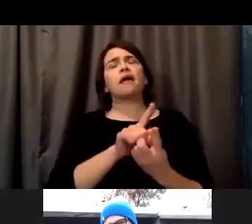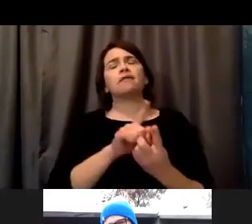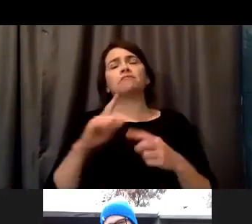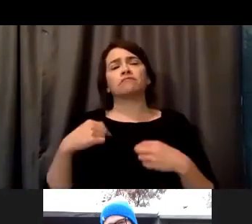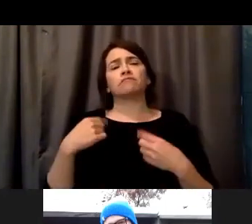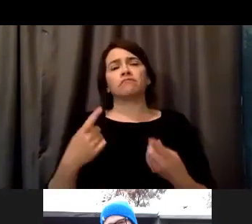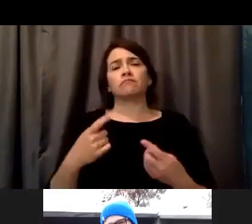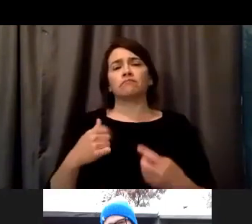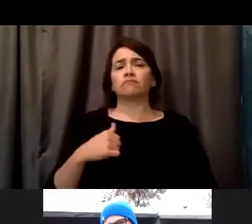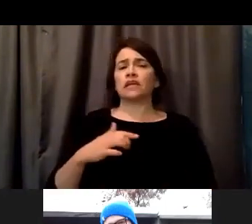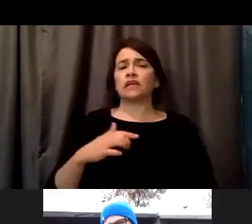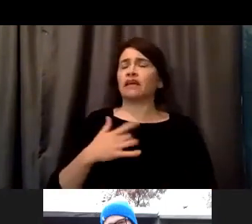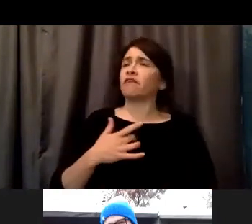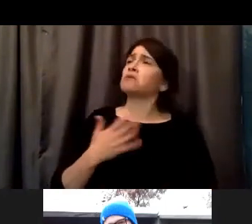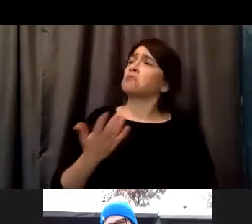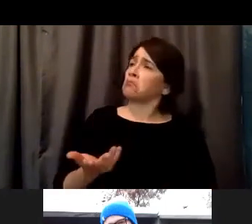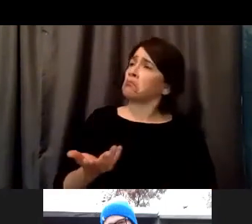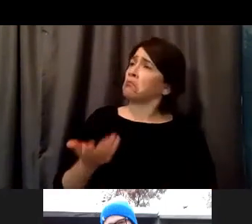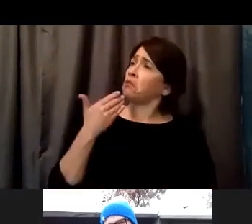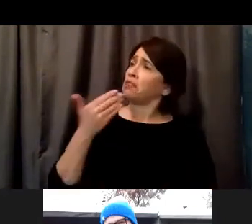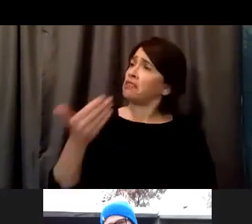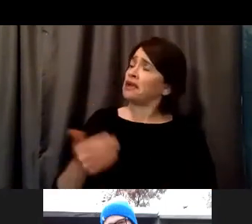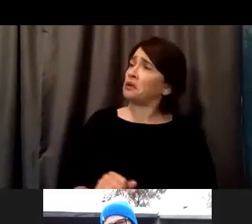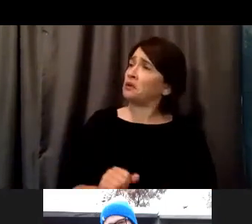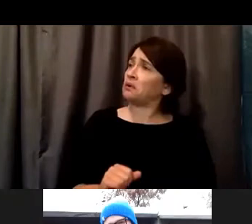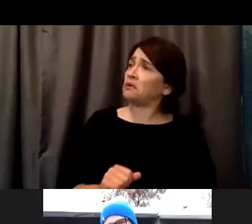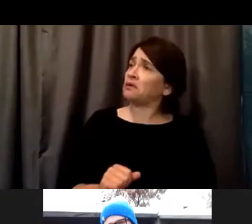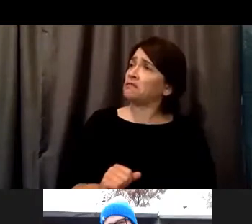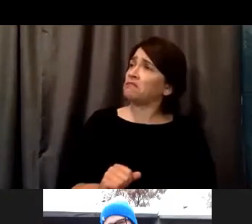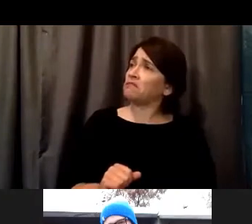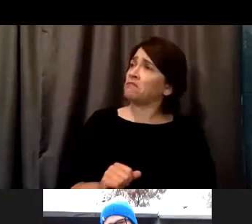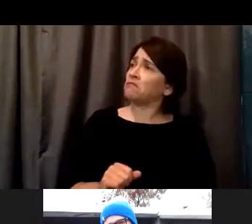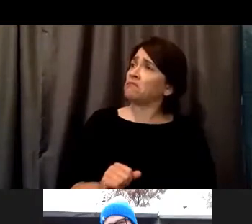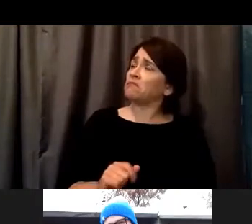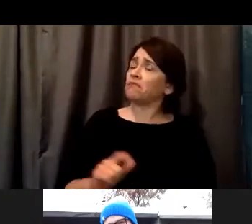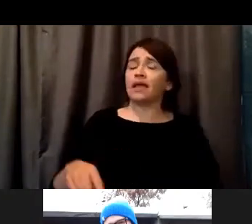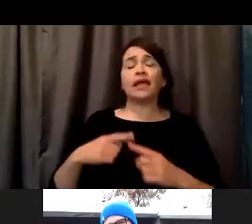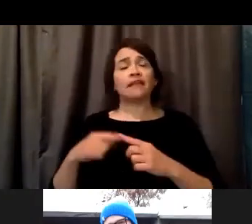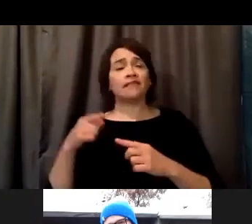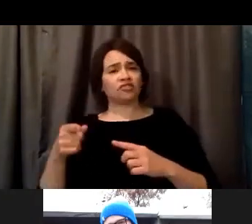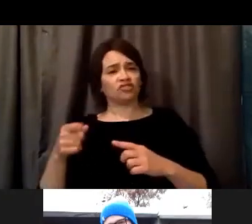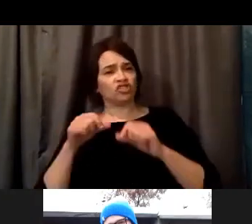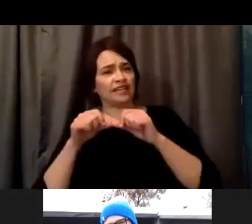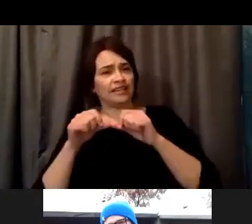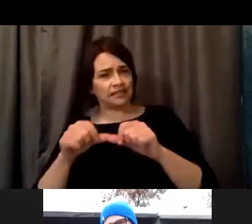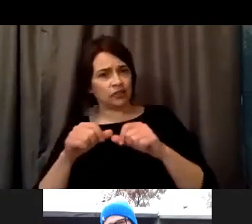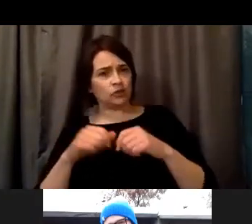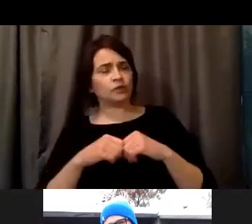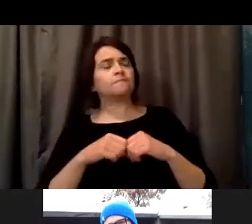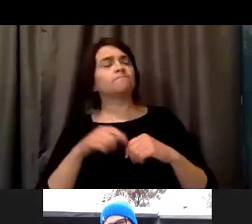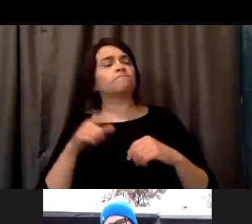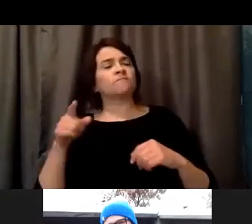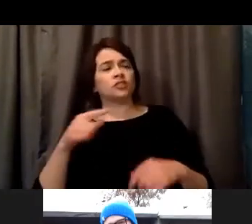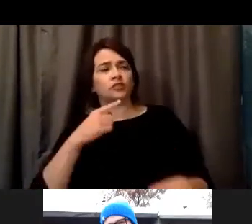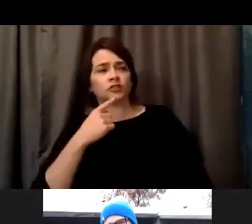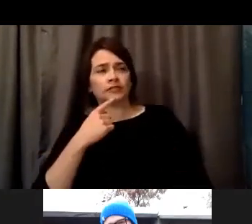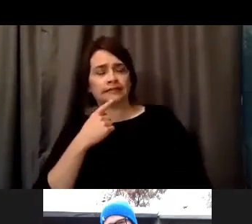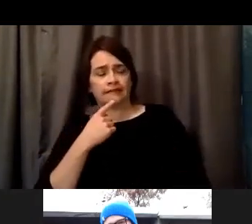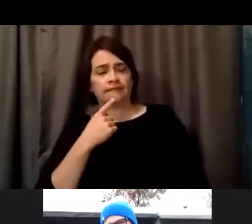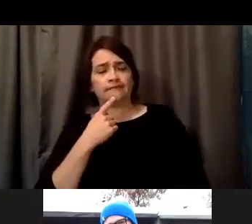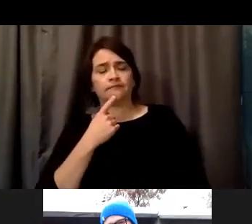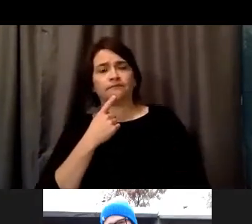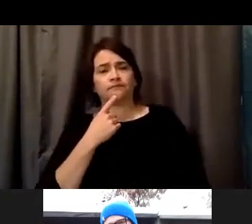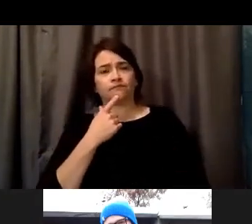wow, well, thank you. And then she went on, she said, you know, I work with